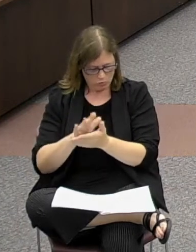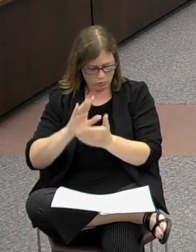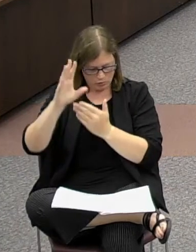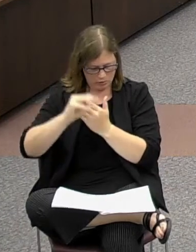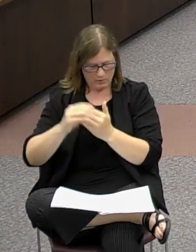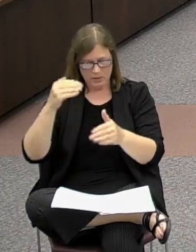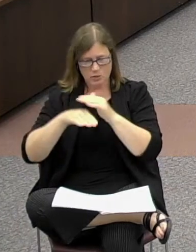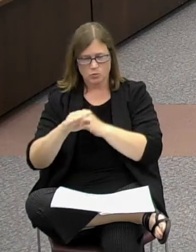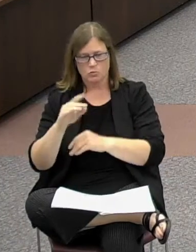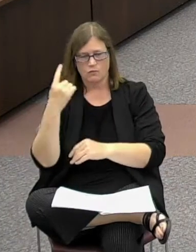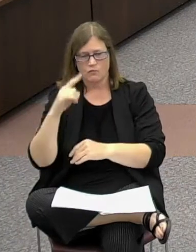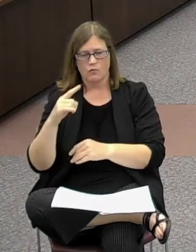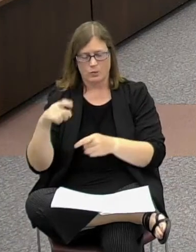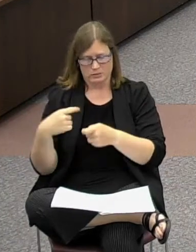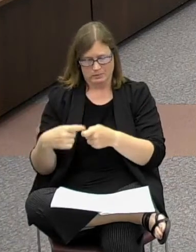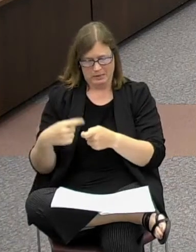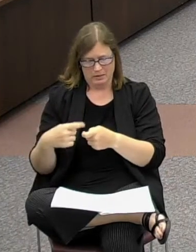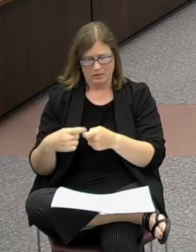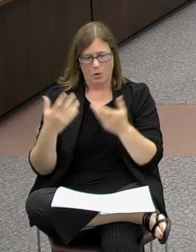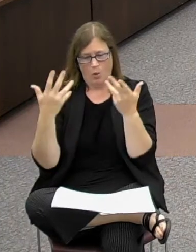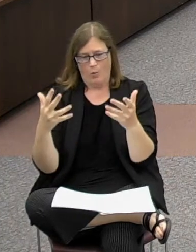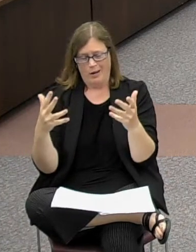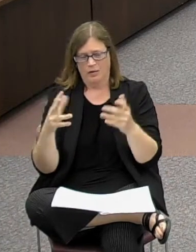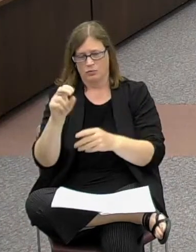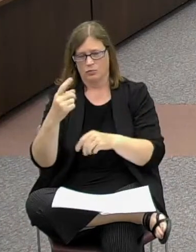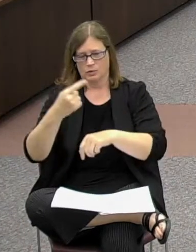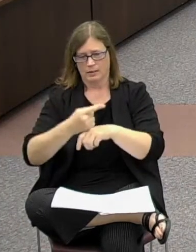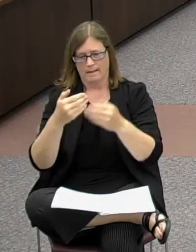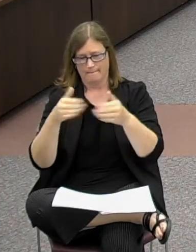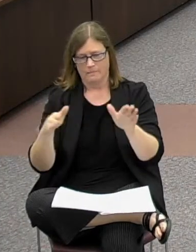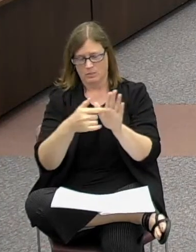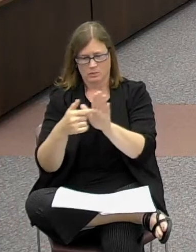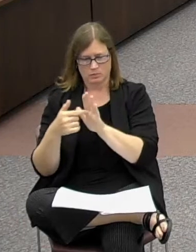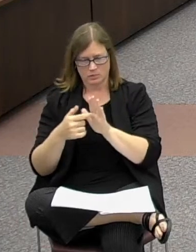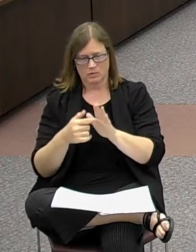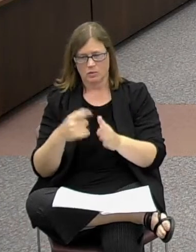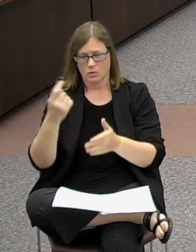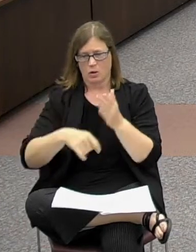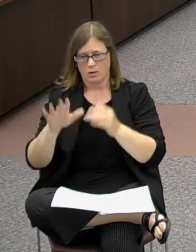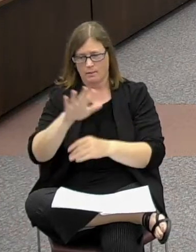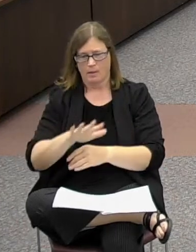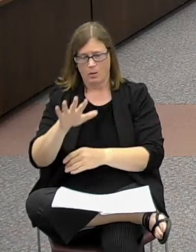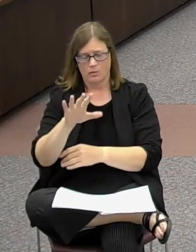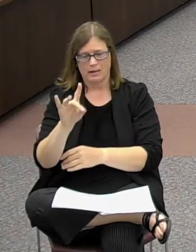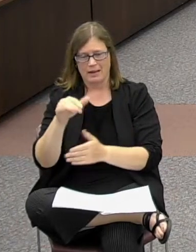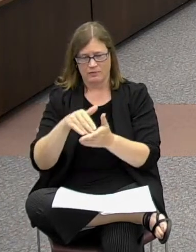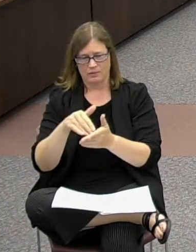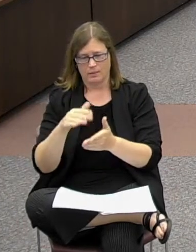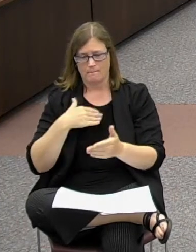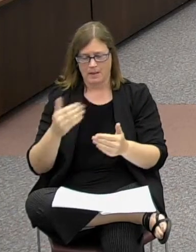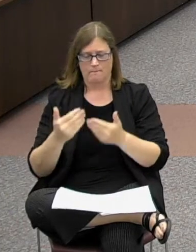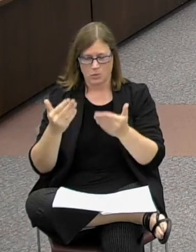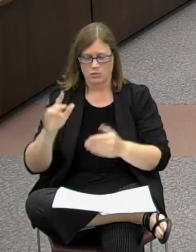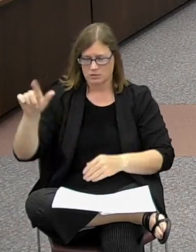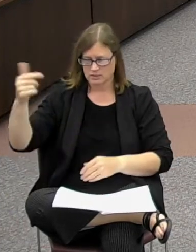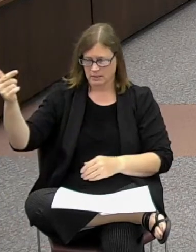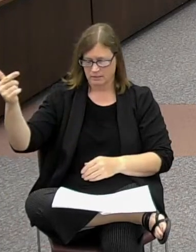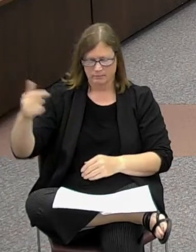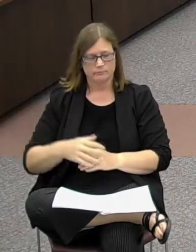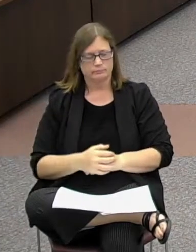Spanish that has been on 30-day public display with an estimated cost of $8,000. That is my motion.